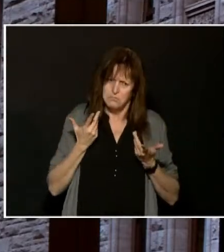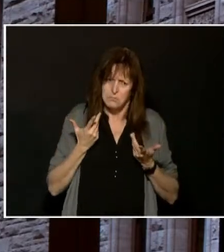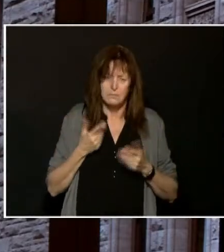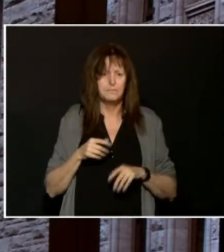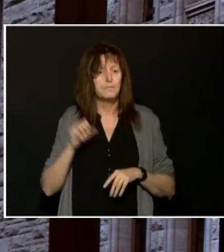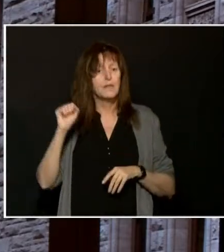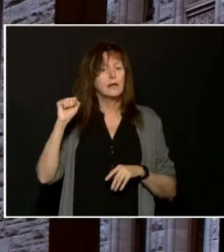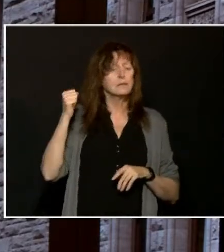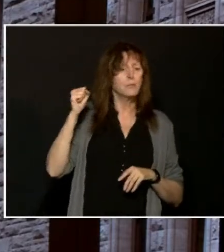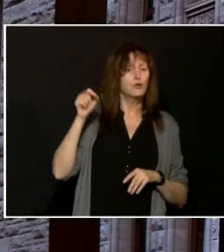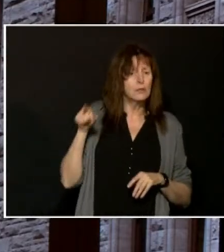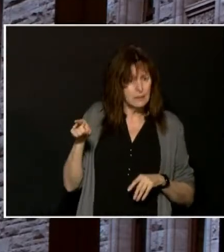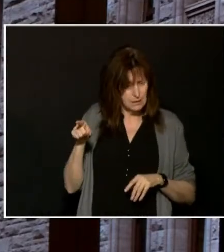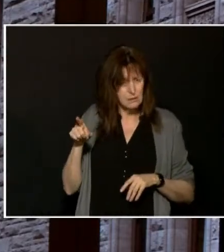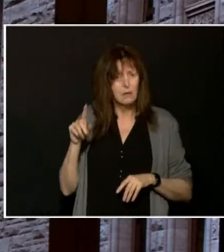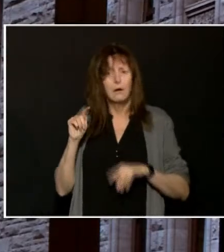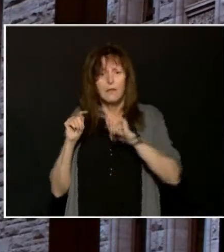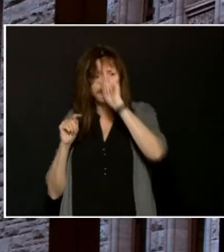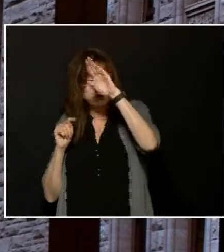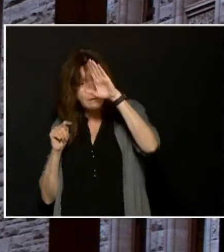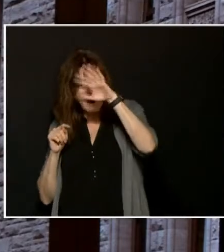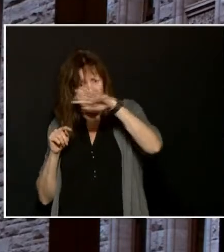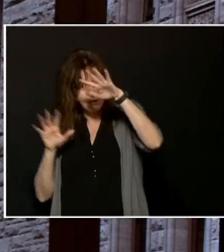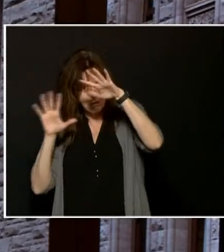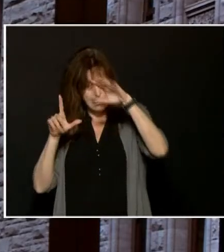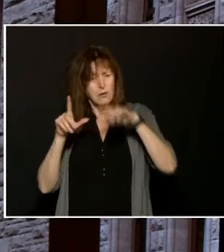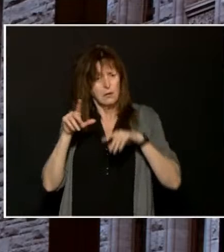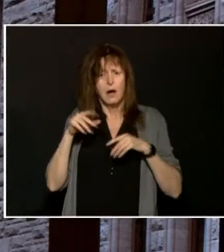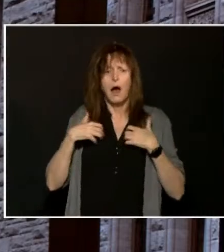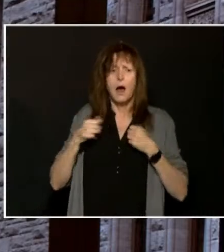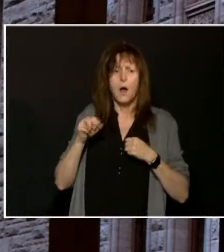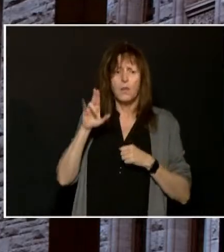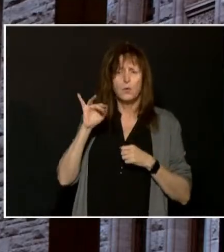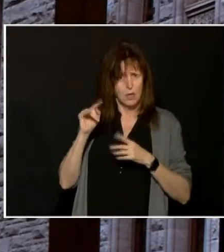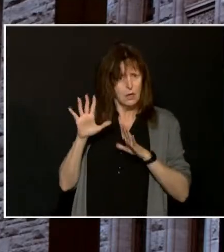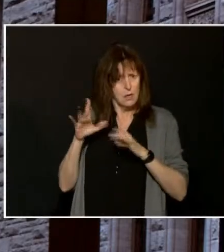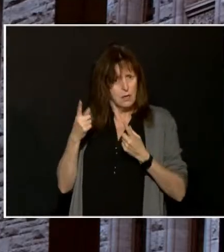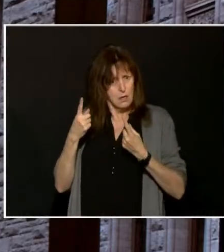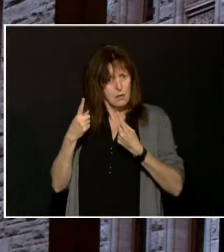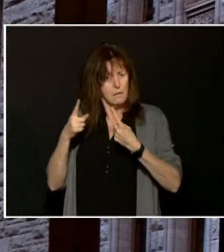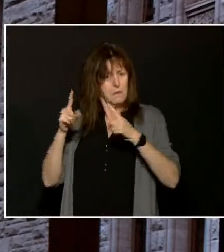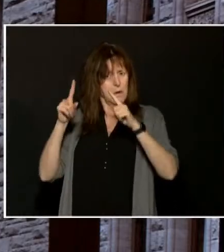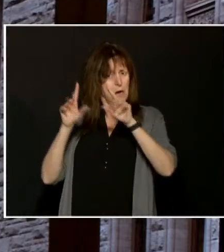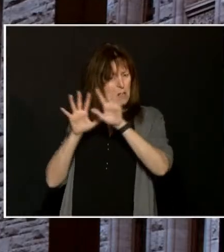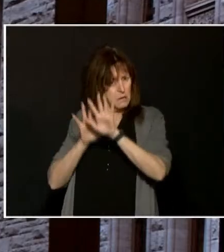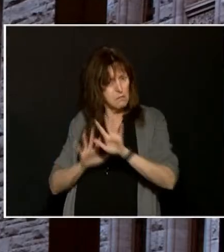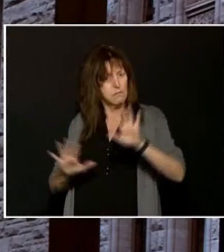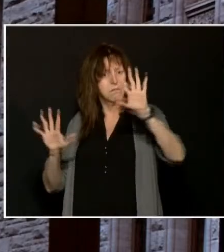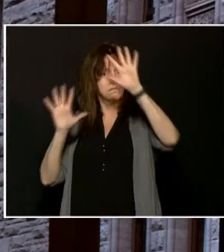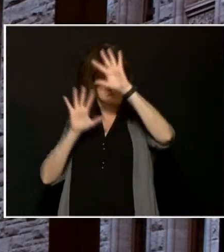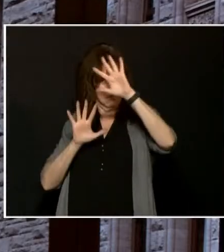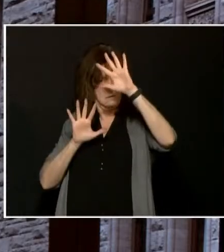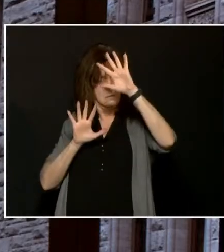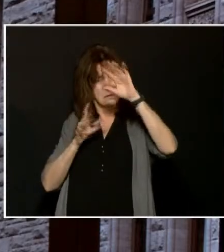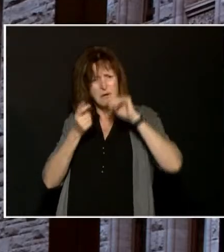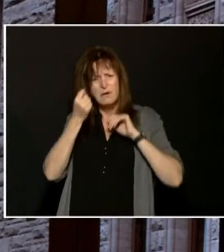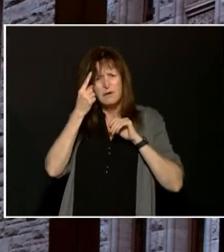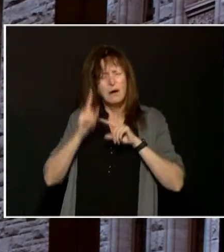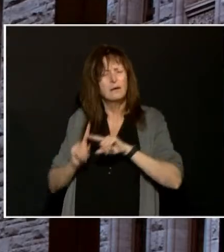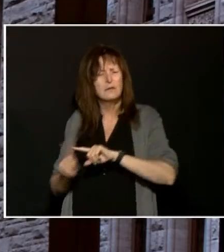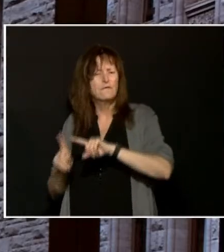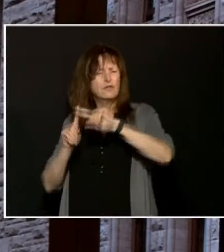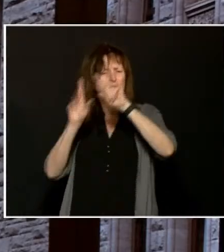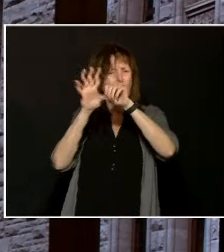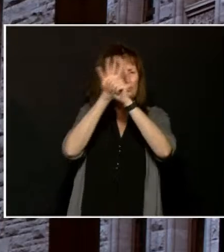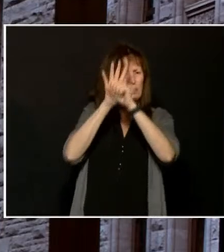Unit and the Thunder Bay District Health Unit have been able to achieve in their respective jurisdictions. Understand they're all slightly different, and there are different areas of